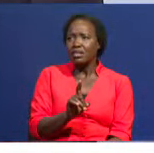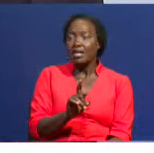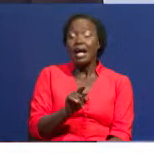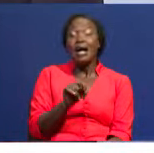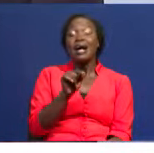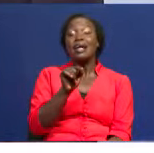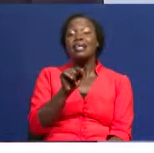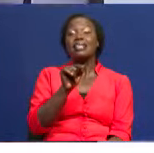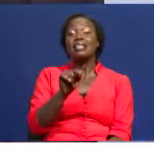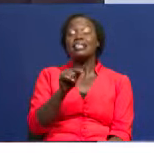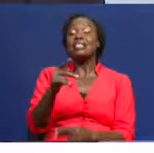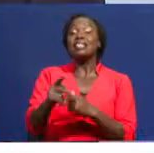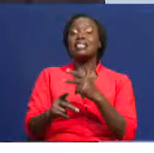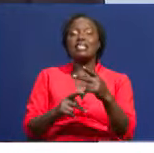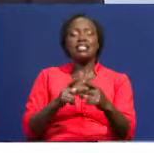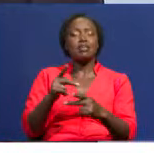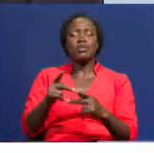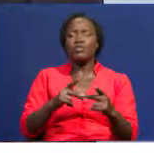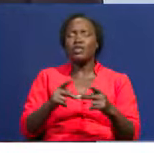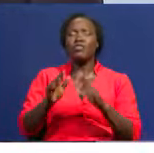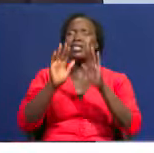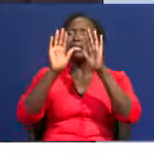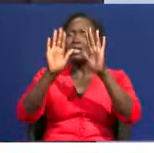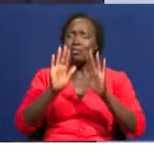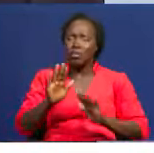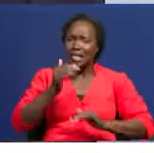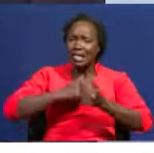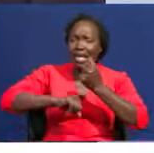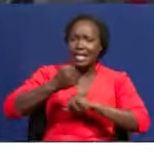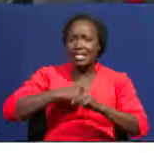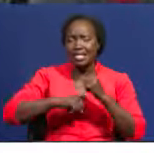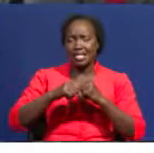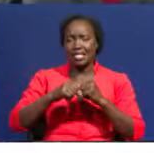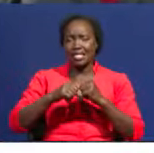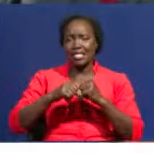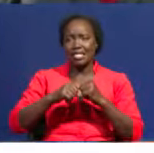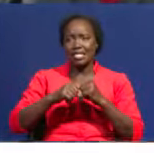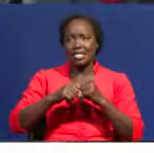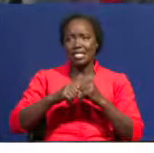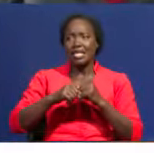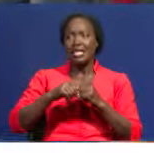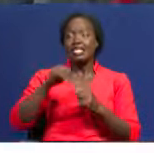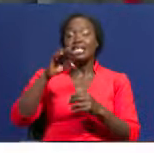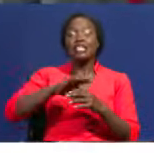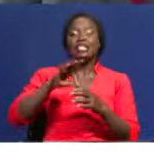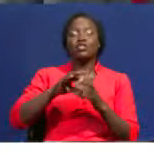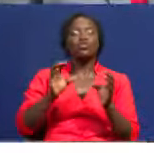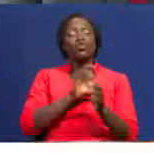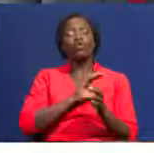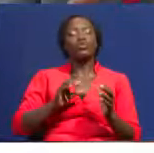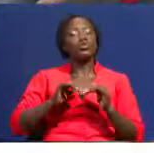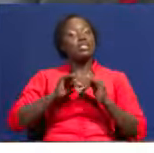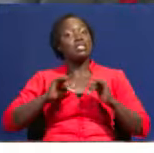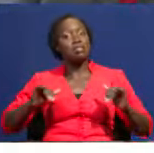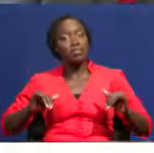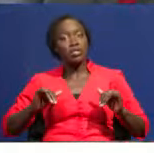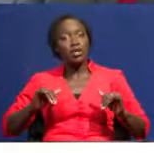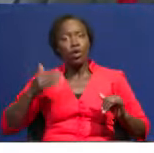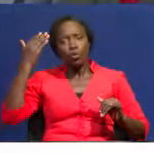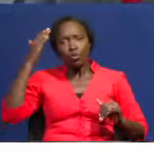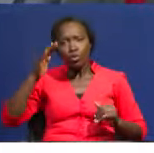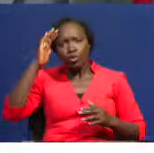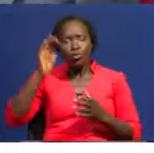That in the process of very important exercise, the commission is divided. Nobody knows whom to